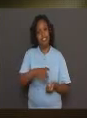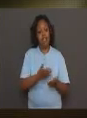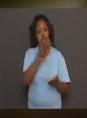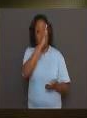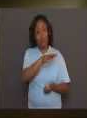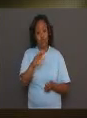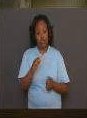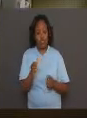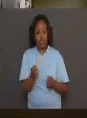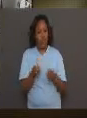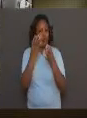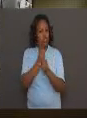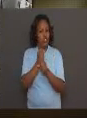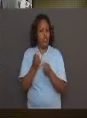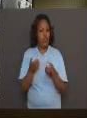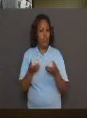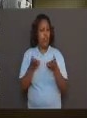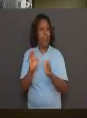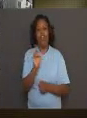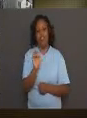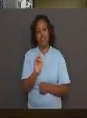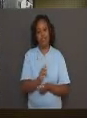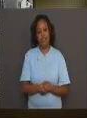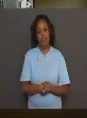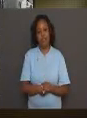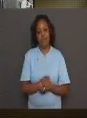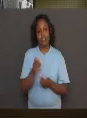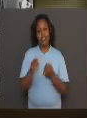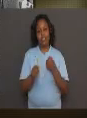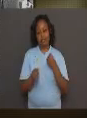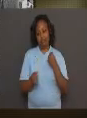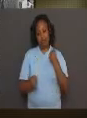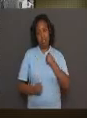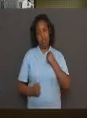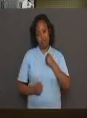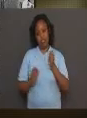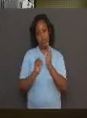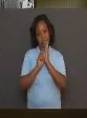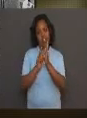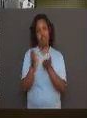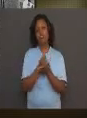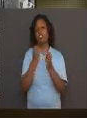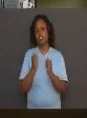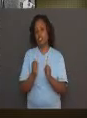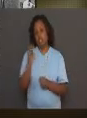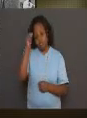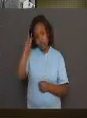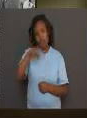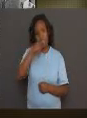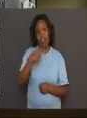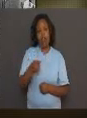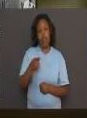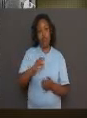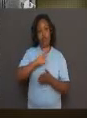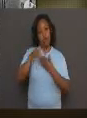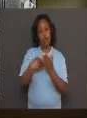hard. He used soldiers as an example. He stated that all